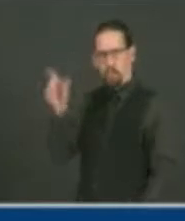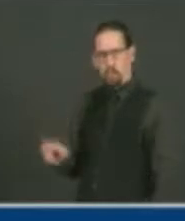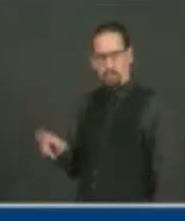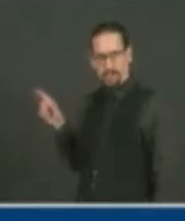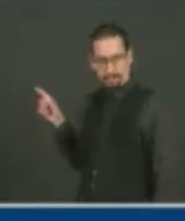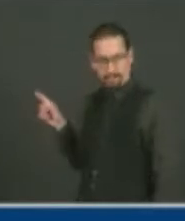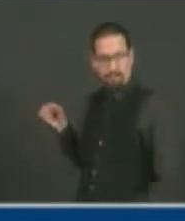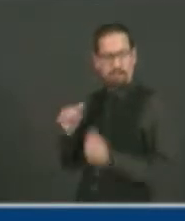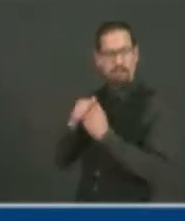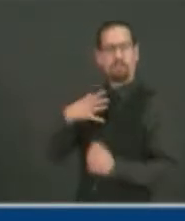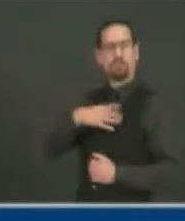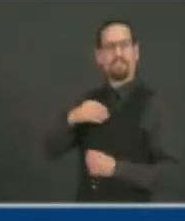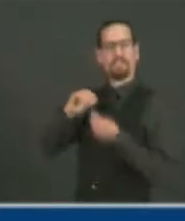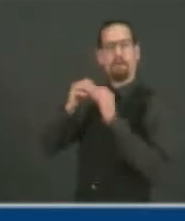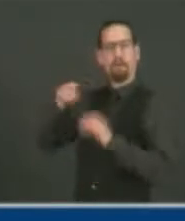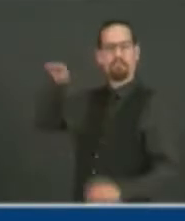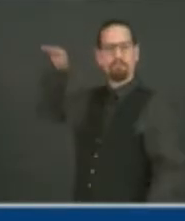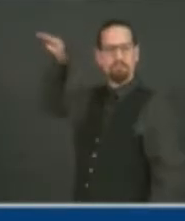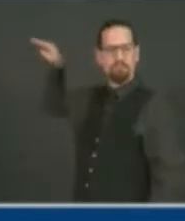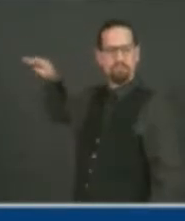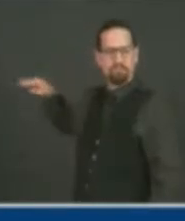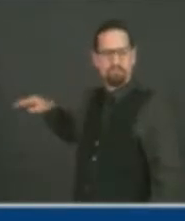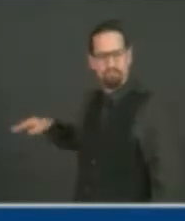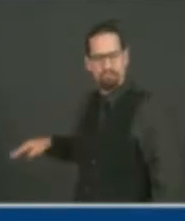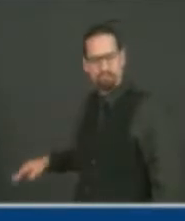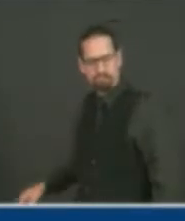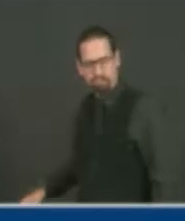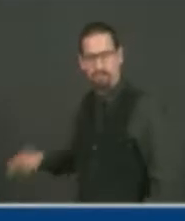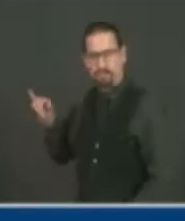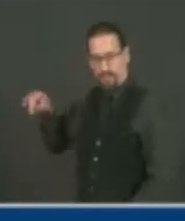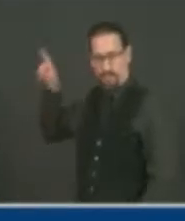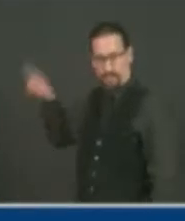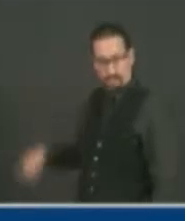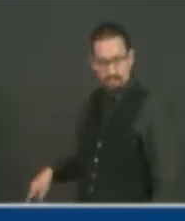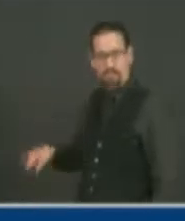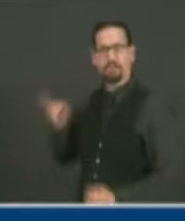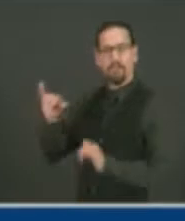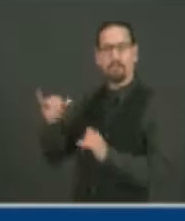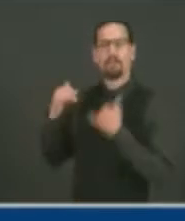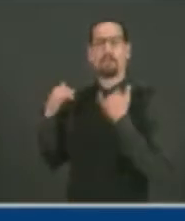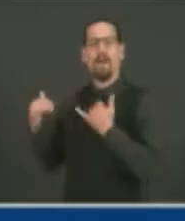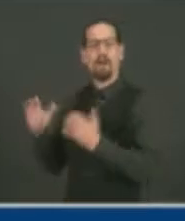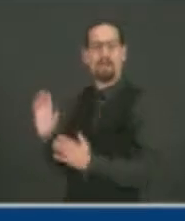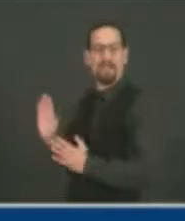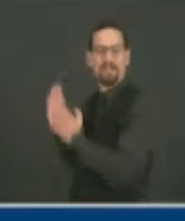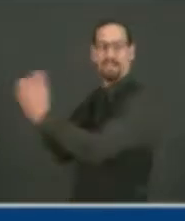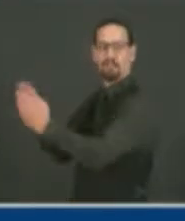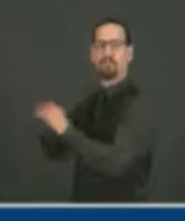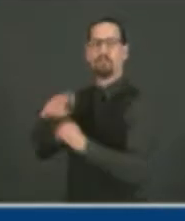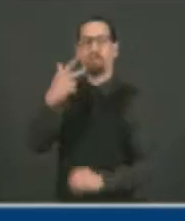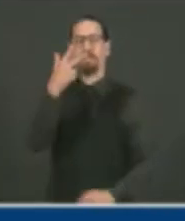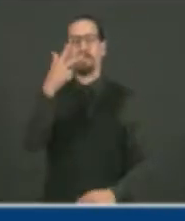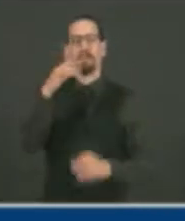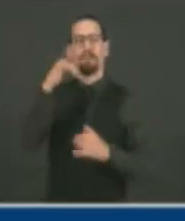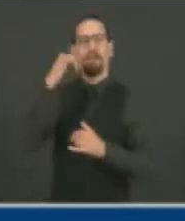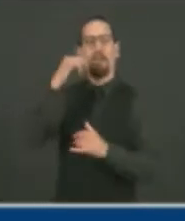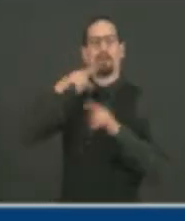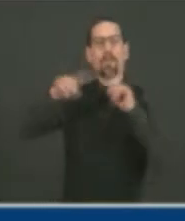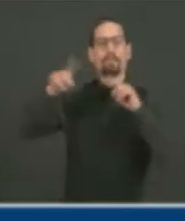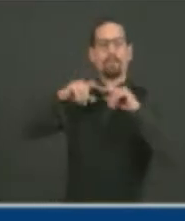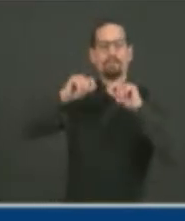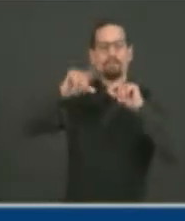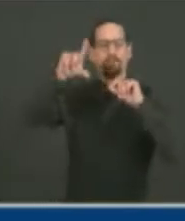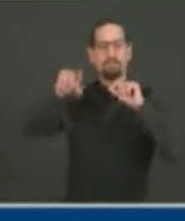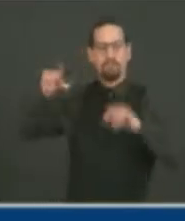trends now that we have been into this for a while. So again, this is all about where we've been, where we are